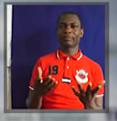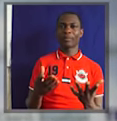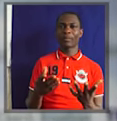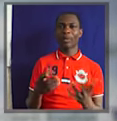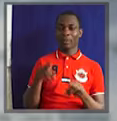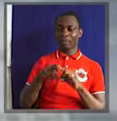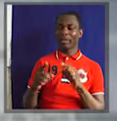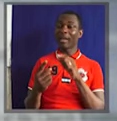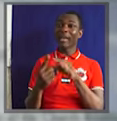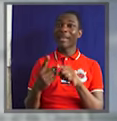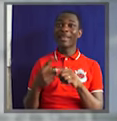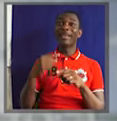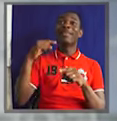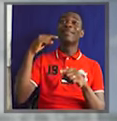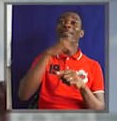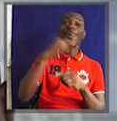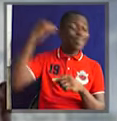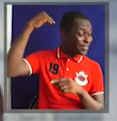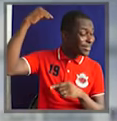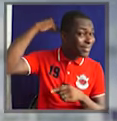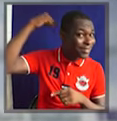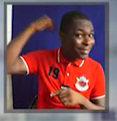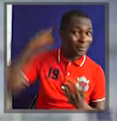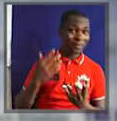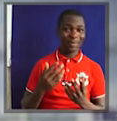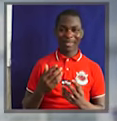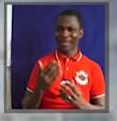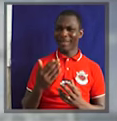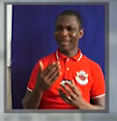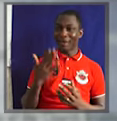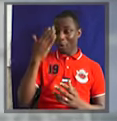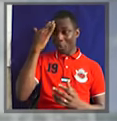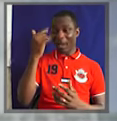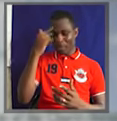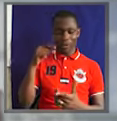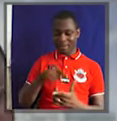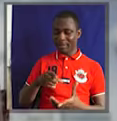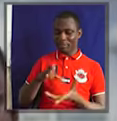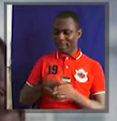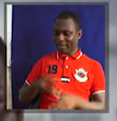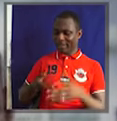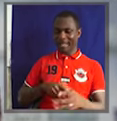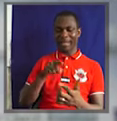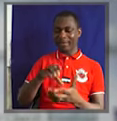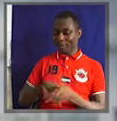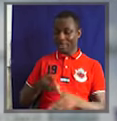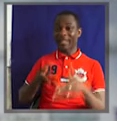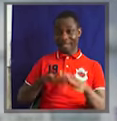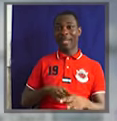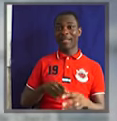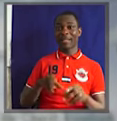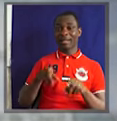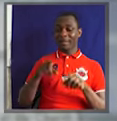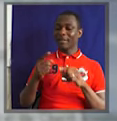chere say omfa ne baba ema no ema oba na ware biem it says oba ba na wo ware na no awu wo ware na no awu on san fa ne bank oma ne biem but